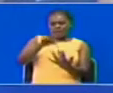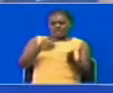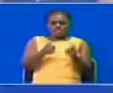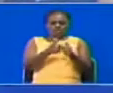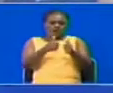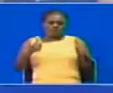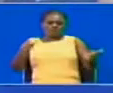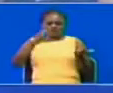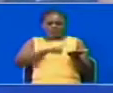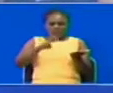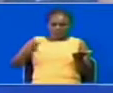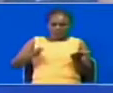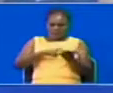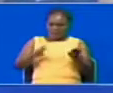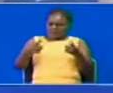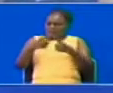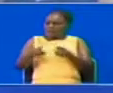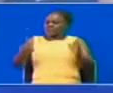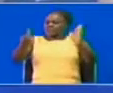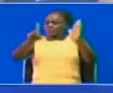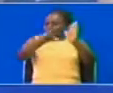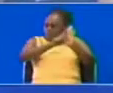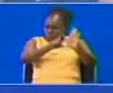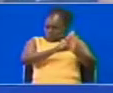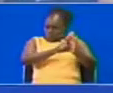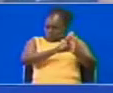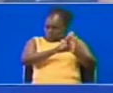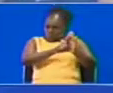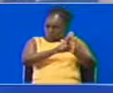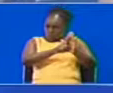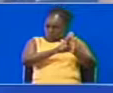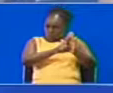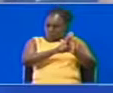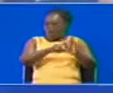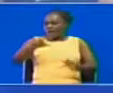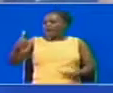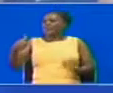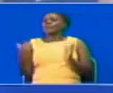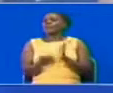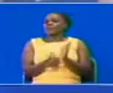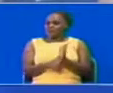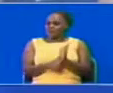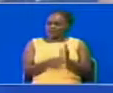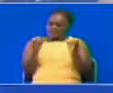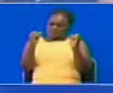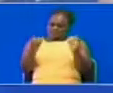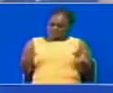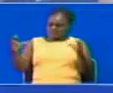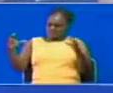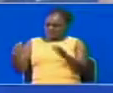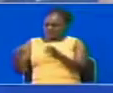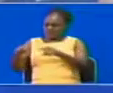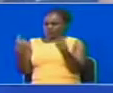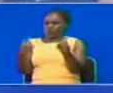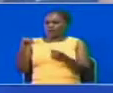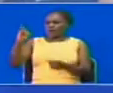nominations. But then the law, the legalities that they have to, the legal landmines that they have to walk. The other issue is that in case of any party disputes,